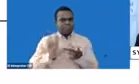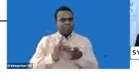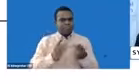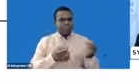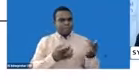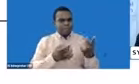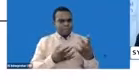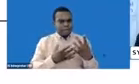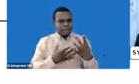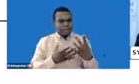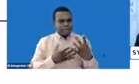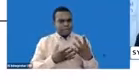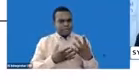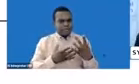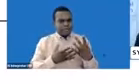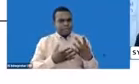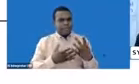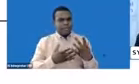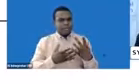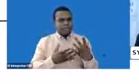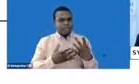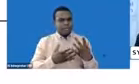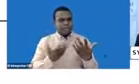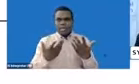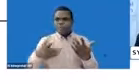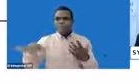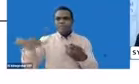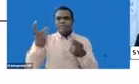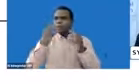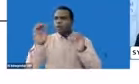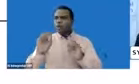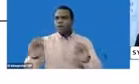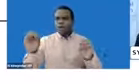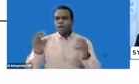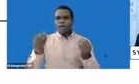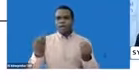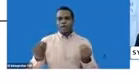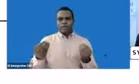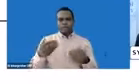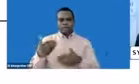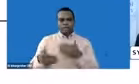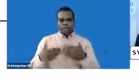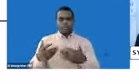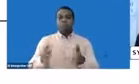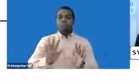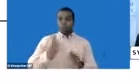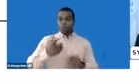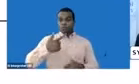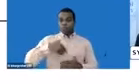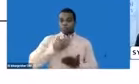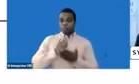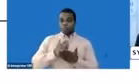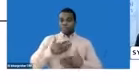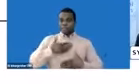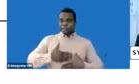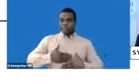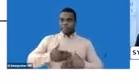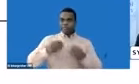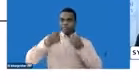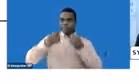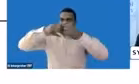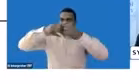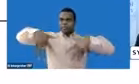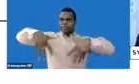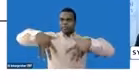mechanisms to become better, but we also need the end users to use the feedback. Otherwise, it kind of, we need both sides here